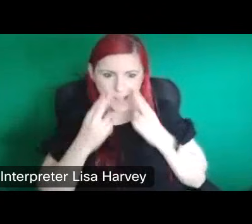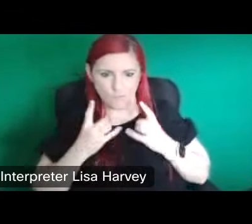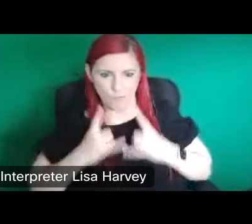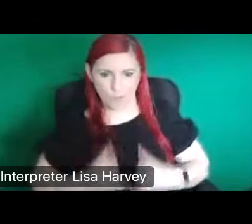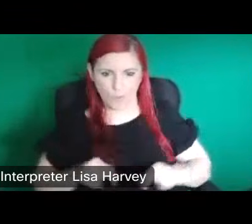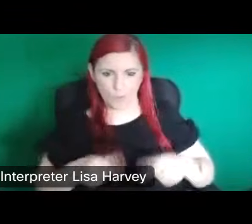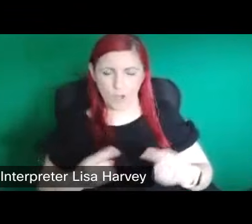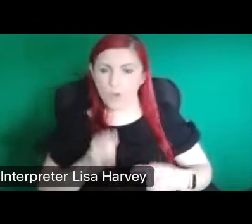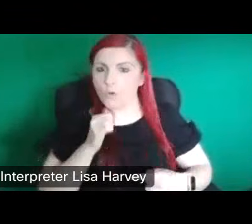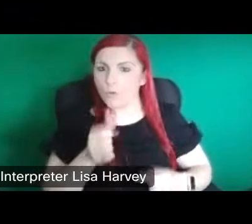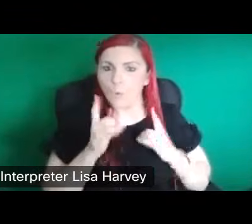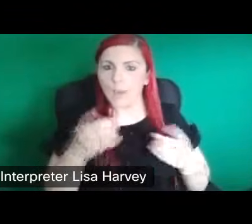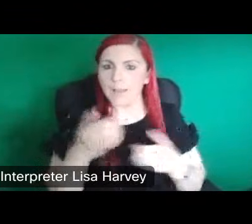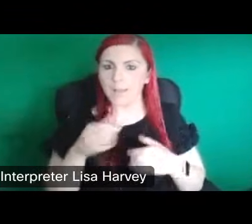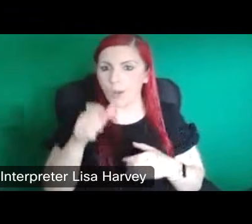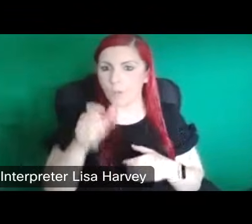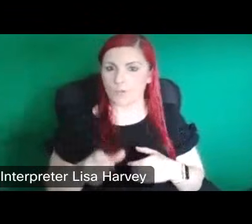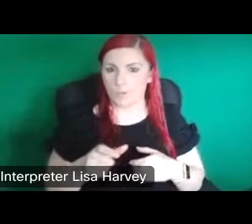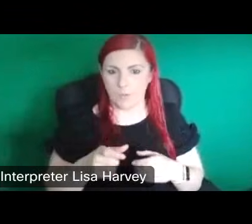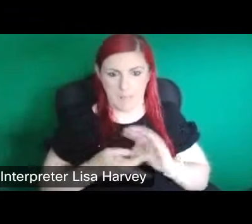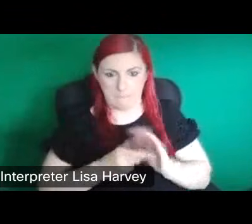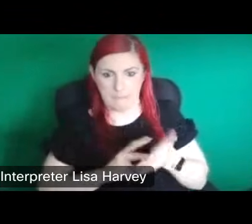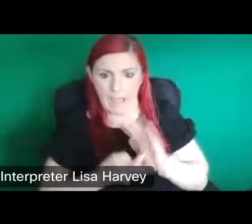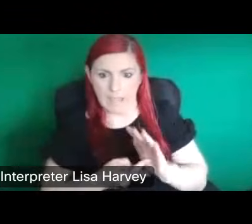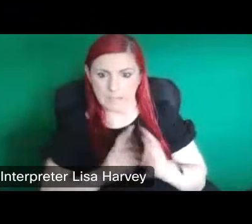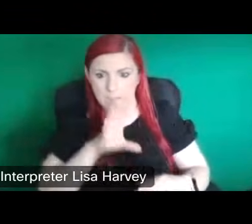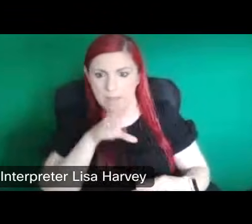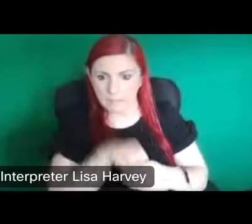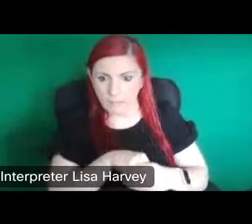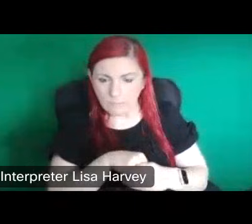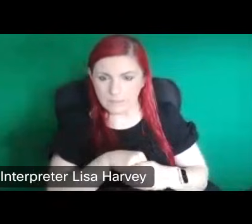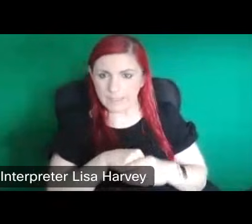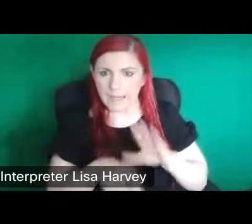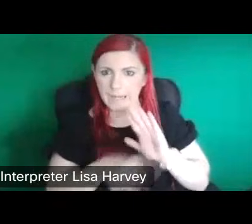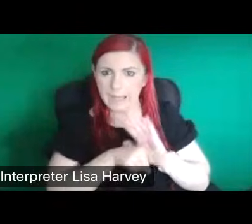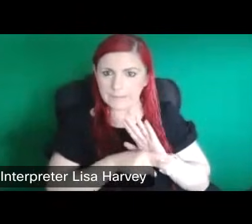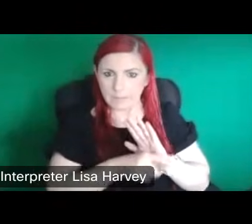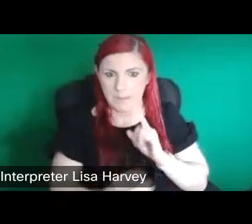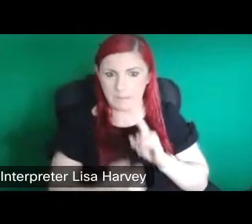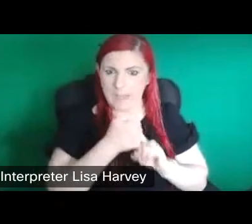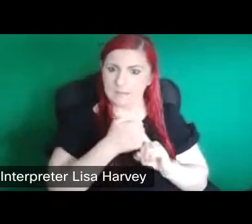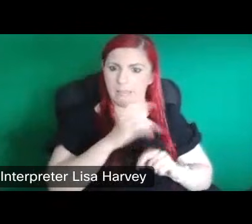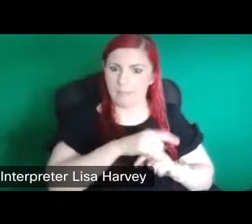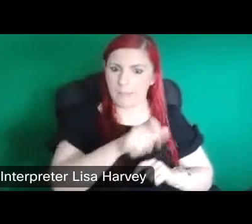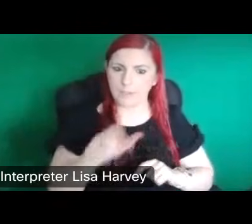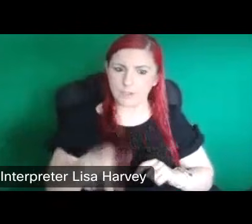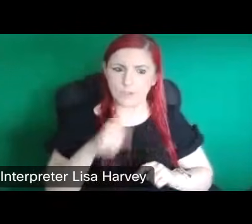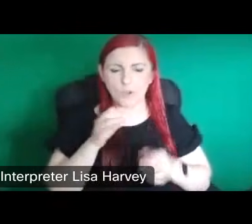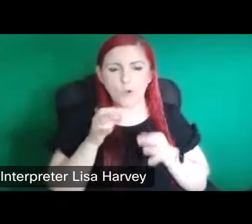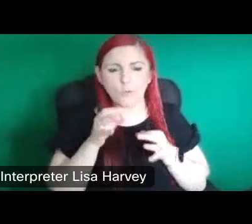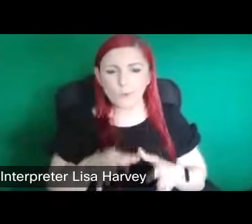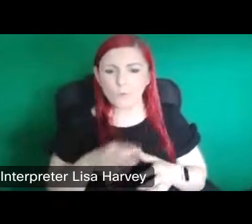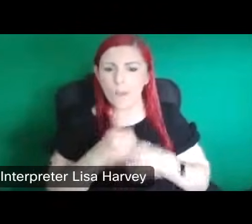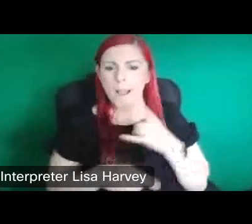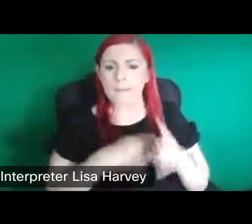person sets out to be involved in a patient adverse incident any more than a patient does. But what happens in the aftermath